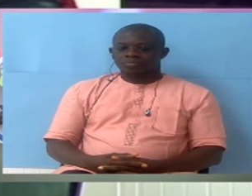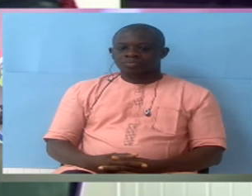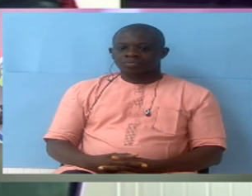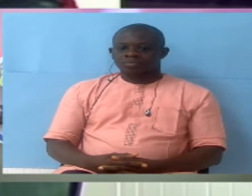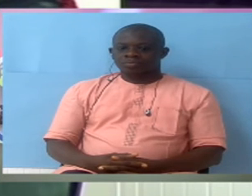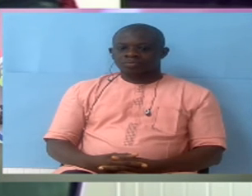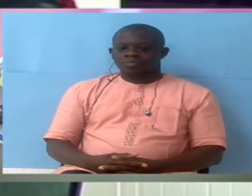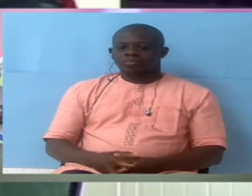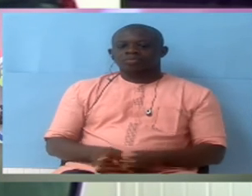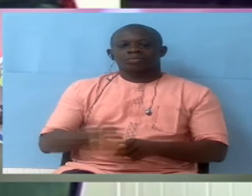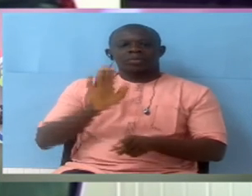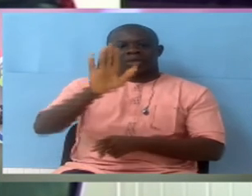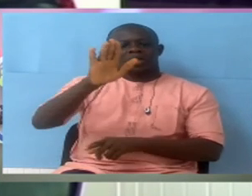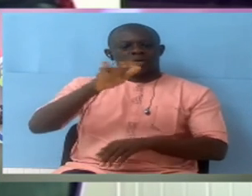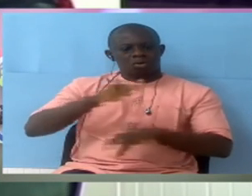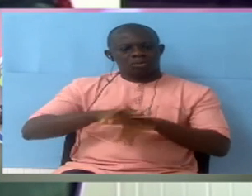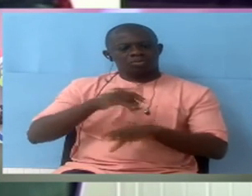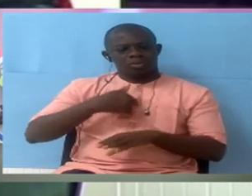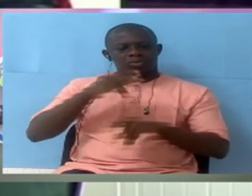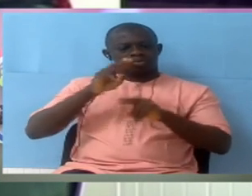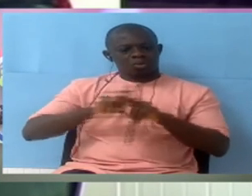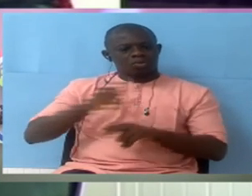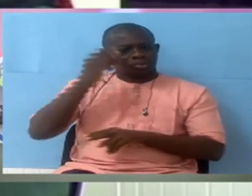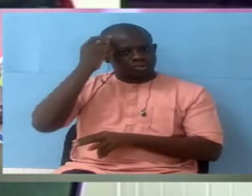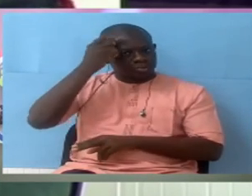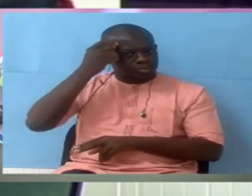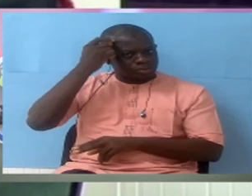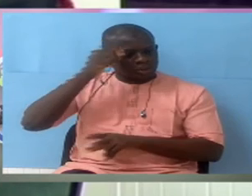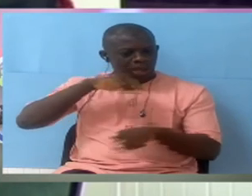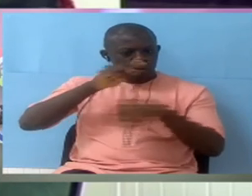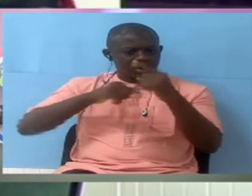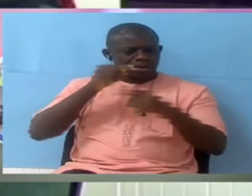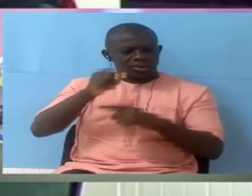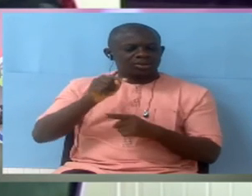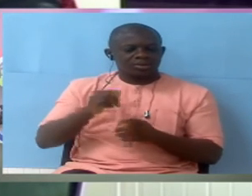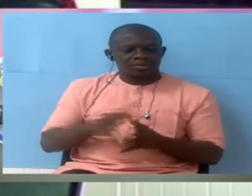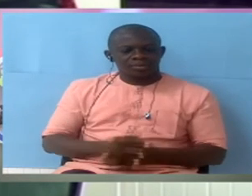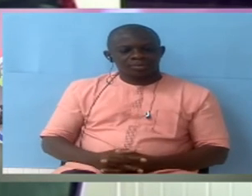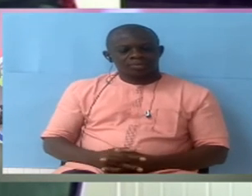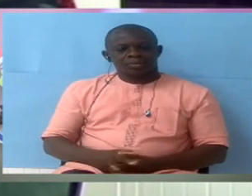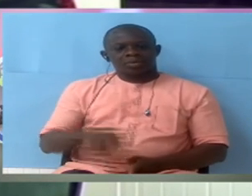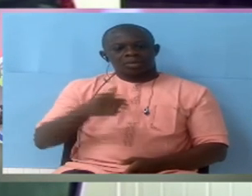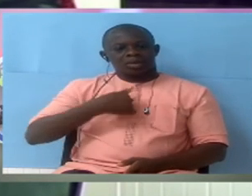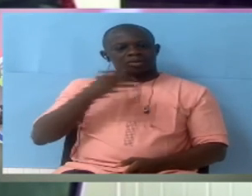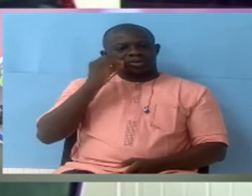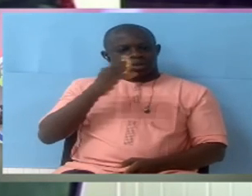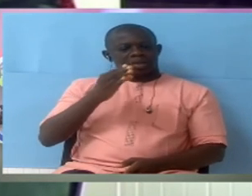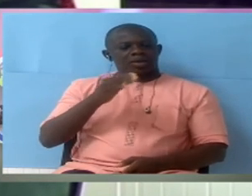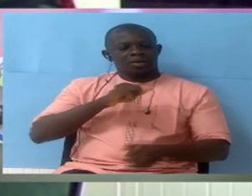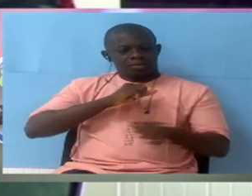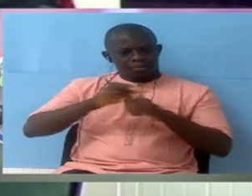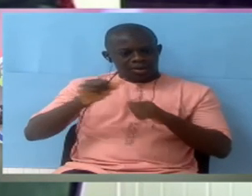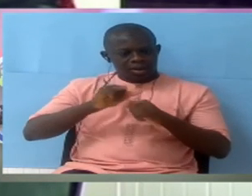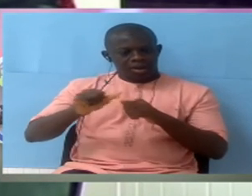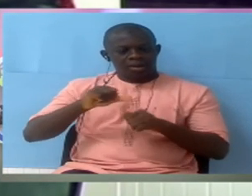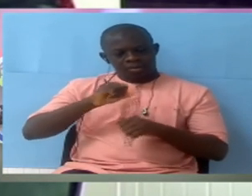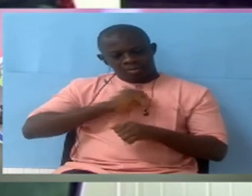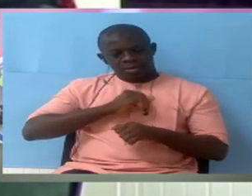Then later I think about it. Ganaw gi nak ci la ko xalatat. I said that I should inform